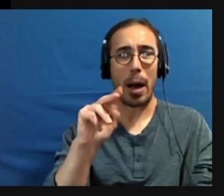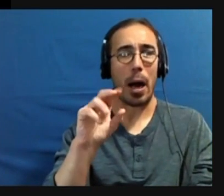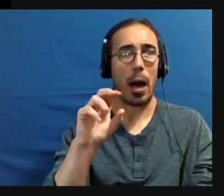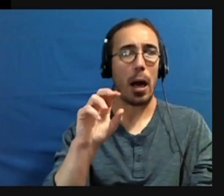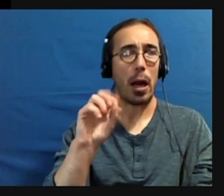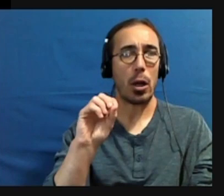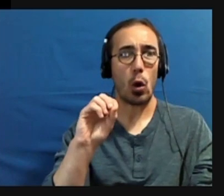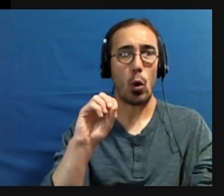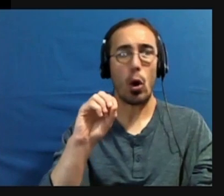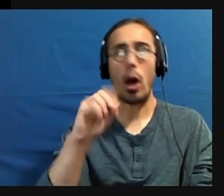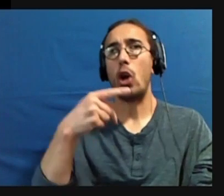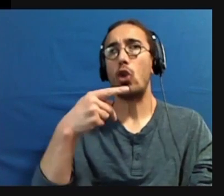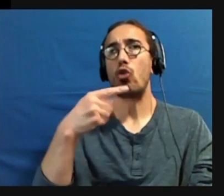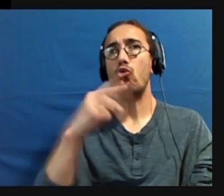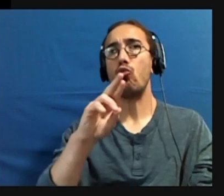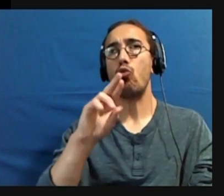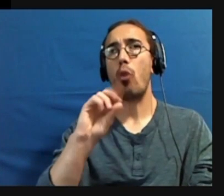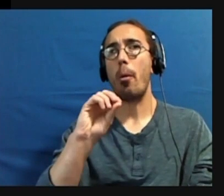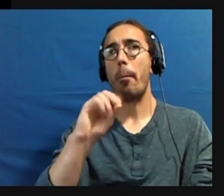or